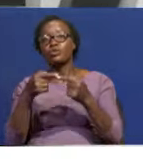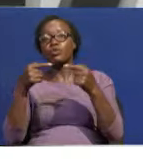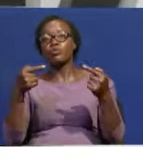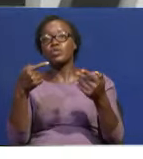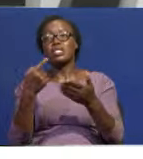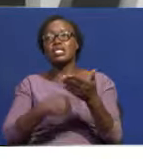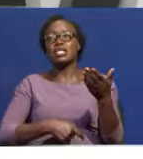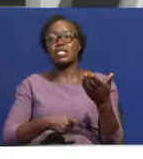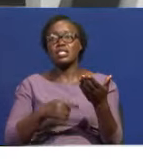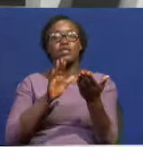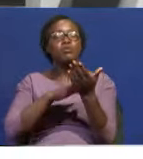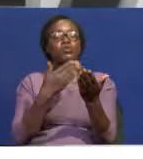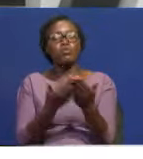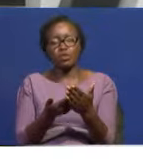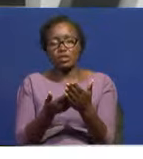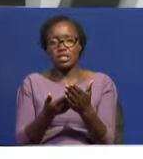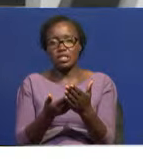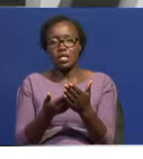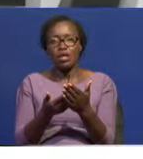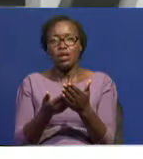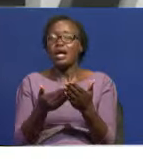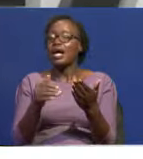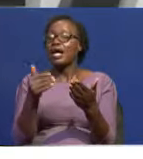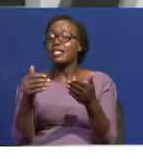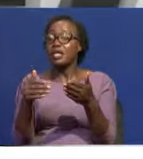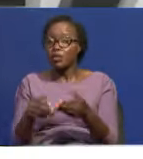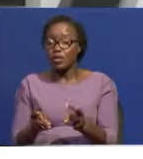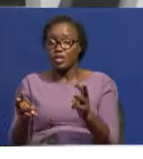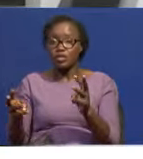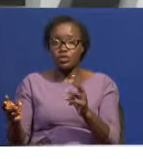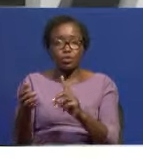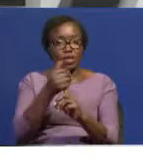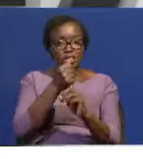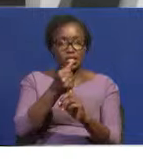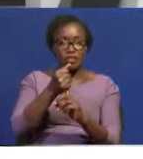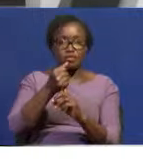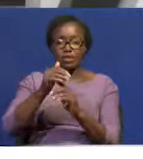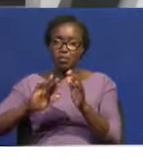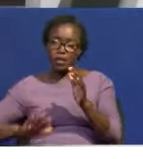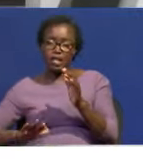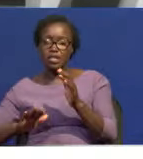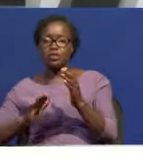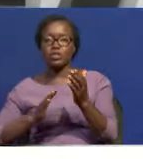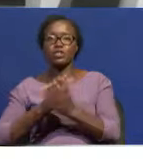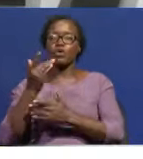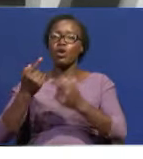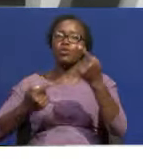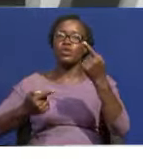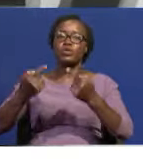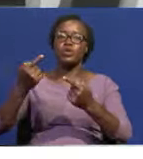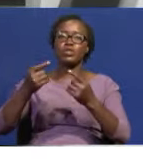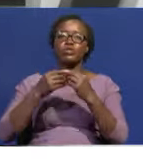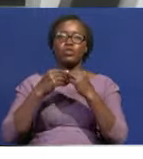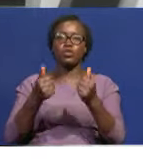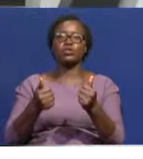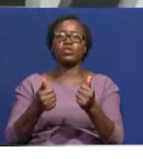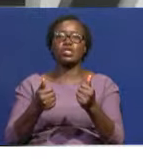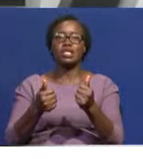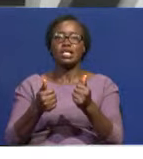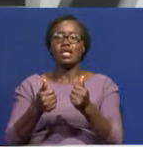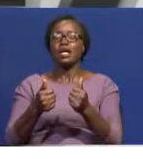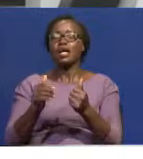tax to propose alternative ways to meet the deficit that will ensure a win-win solution. Our reporter